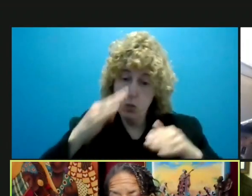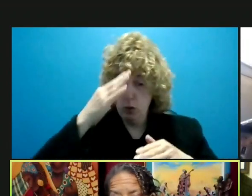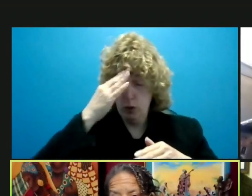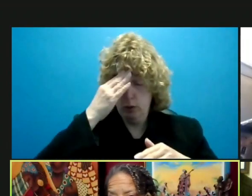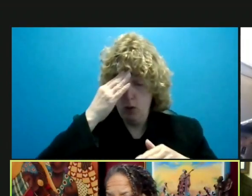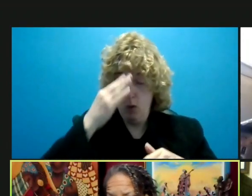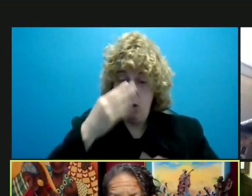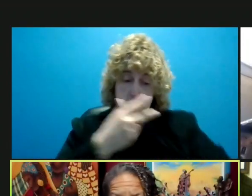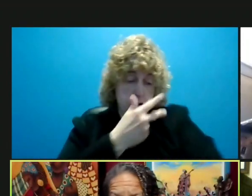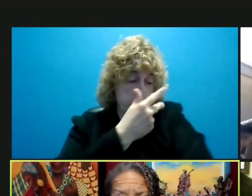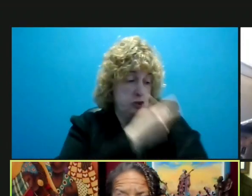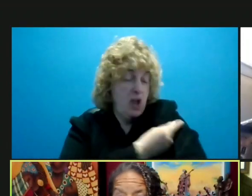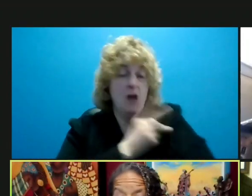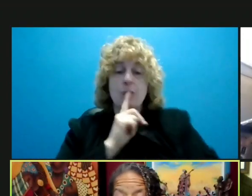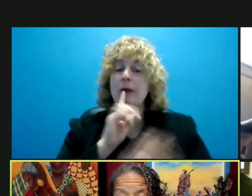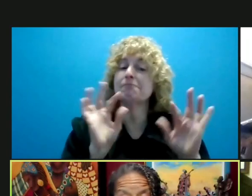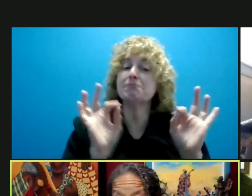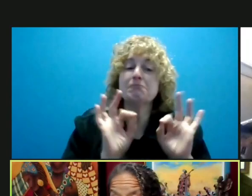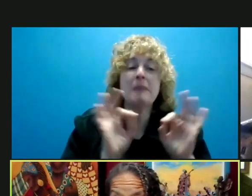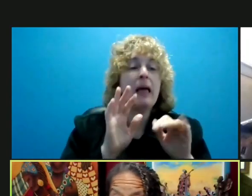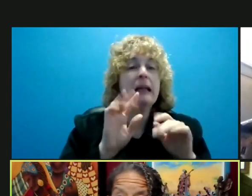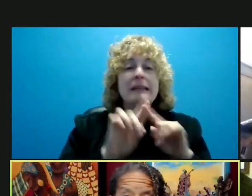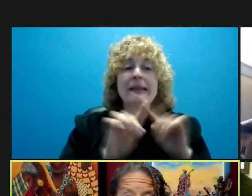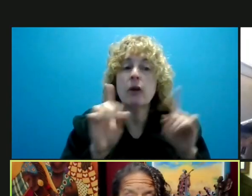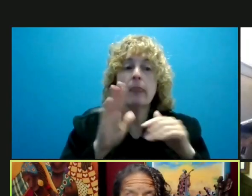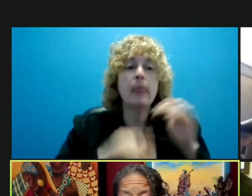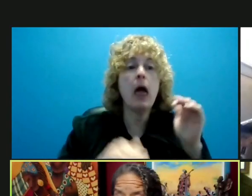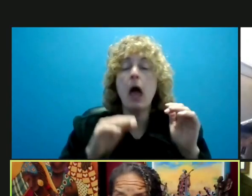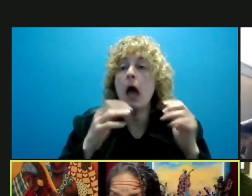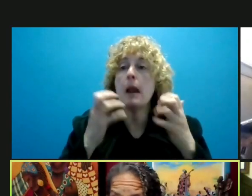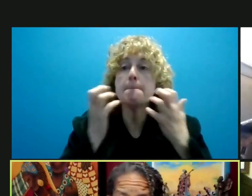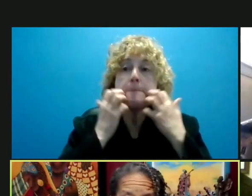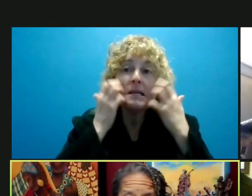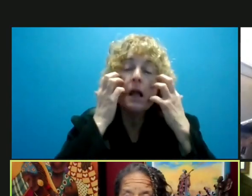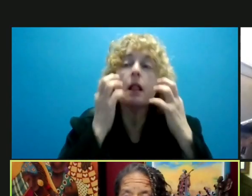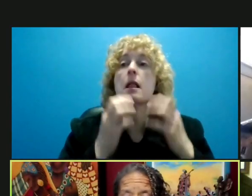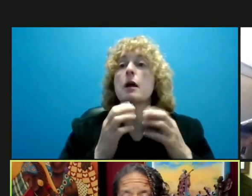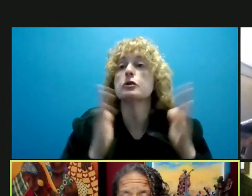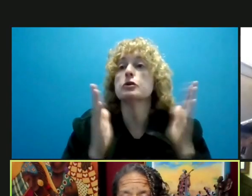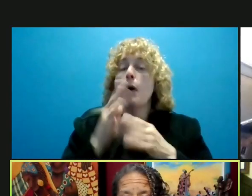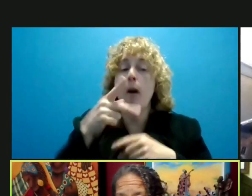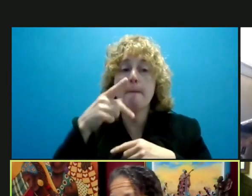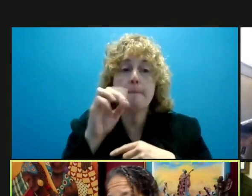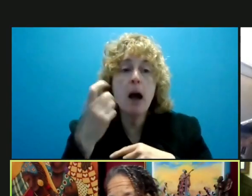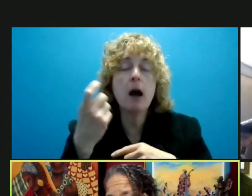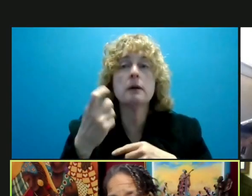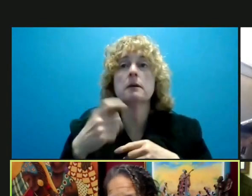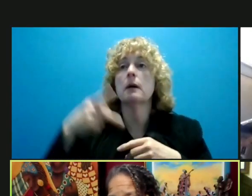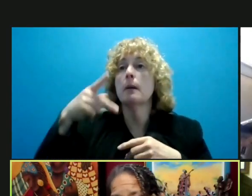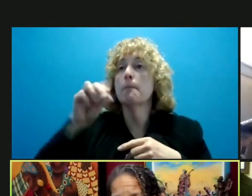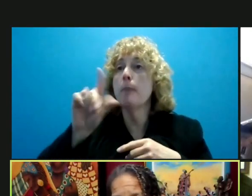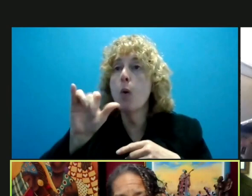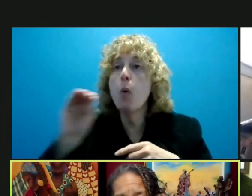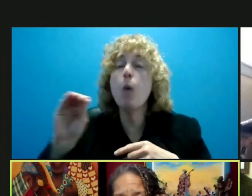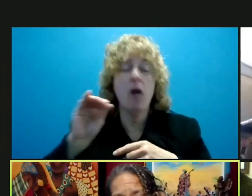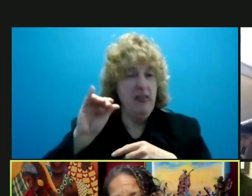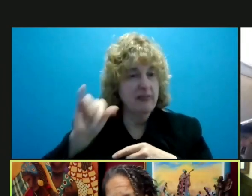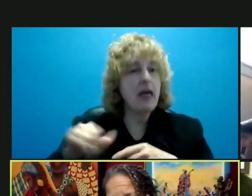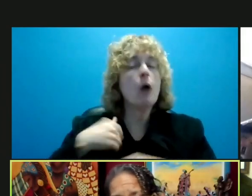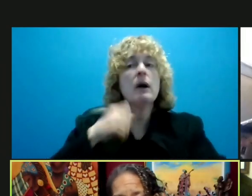how we stop down measles, smallpox, polio, it's so needed. So,